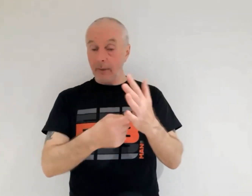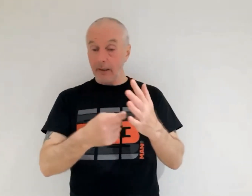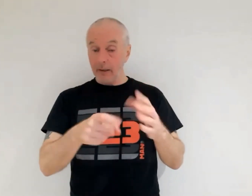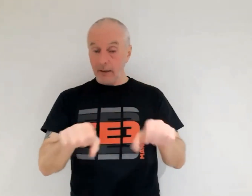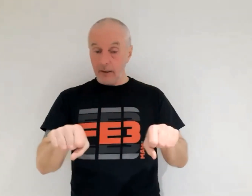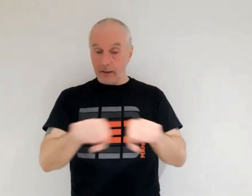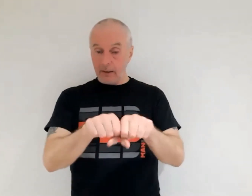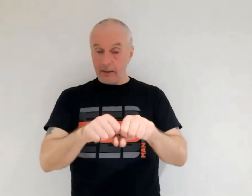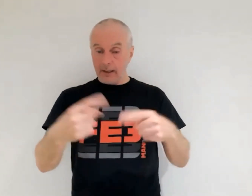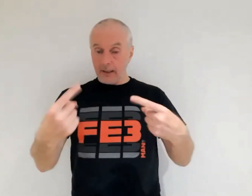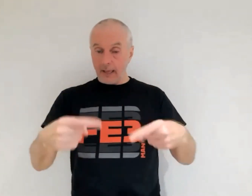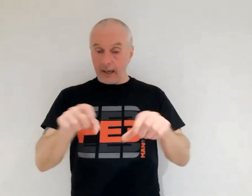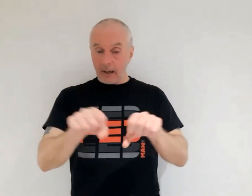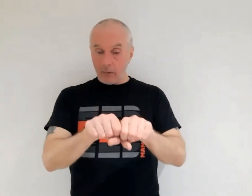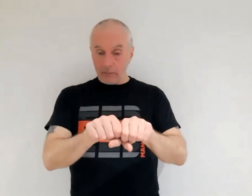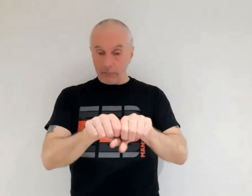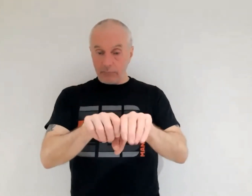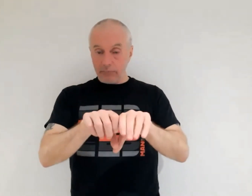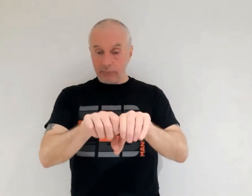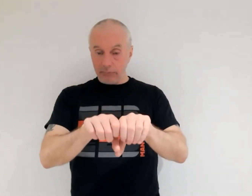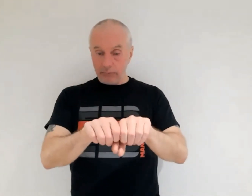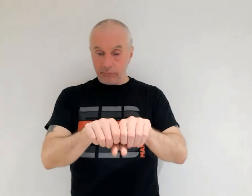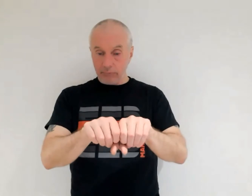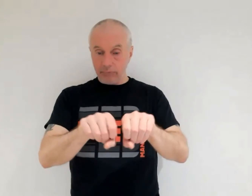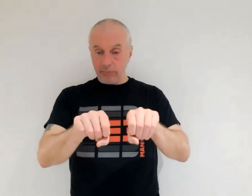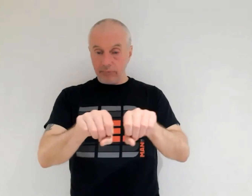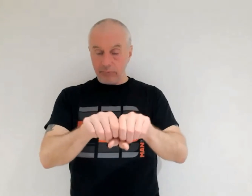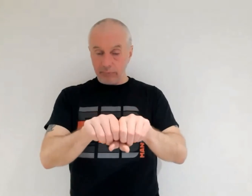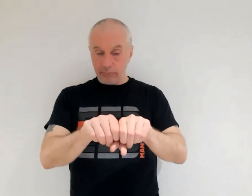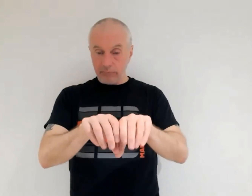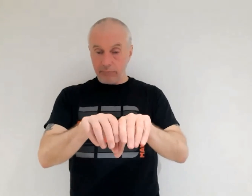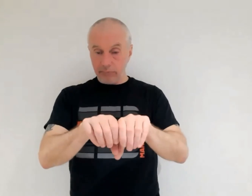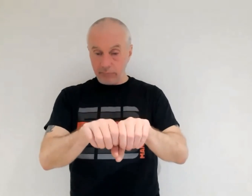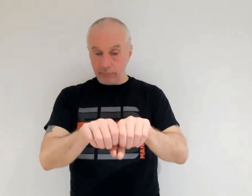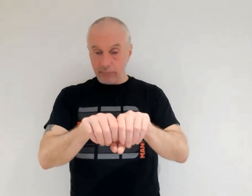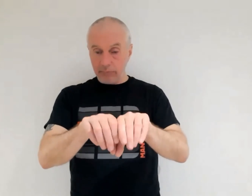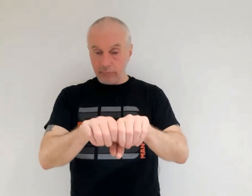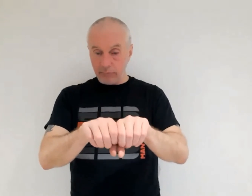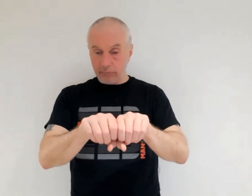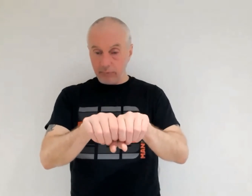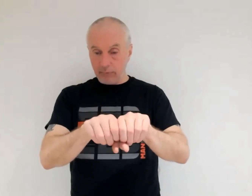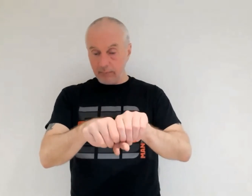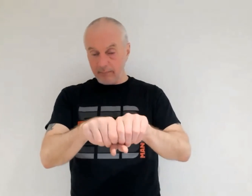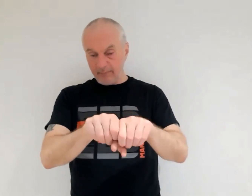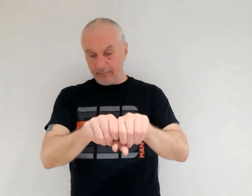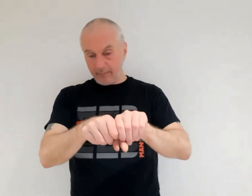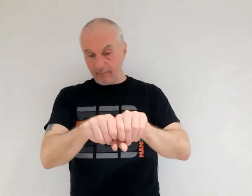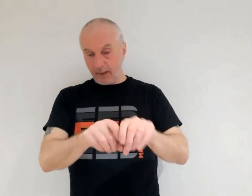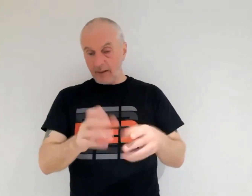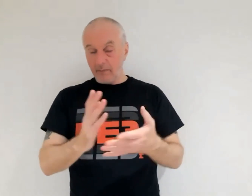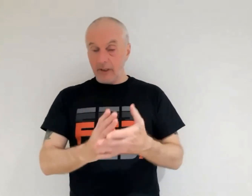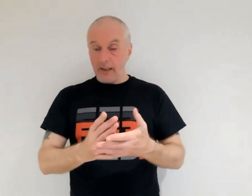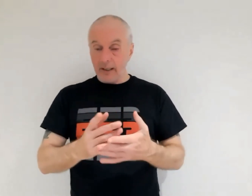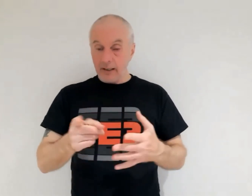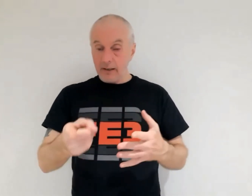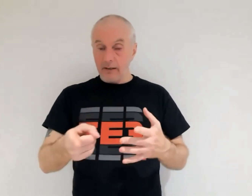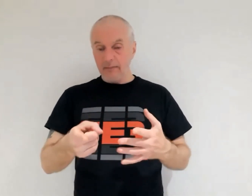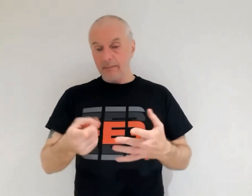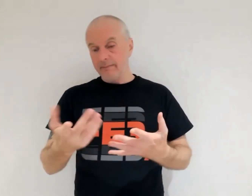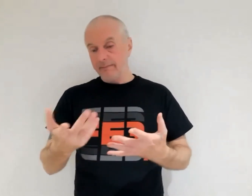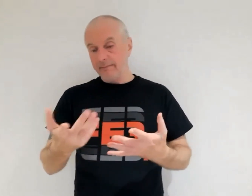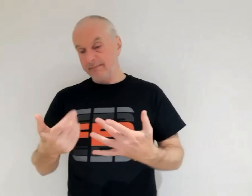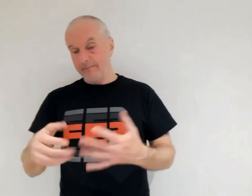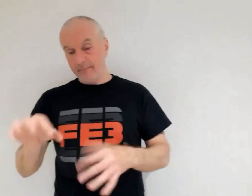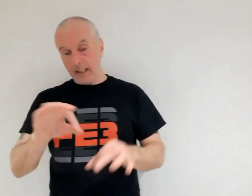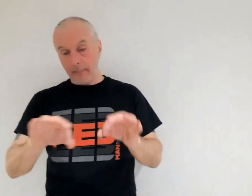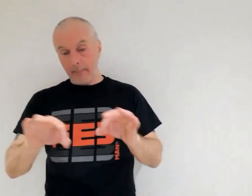an element of movement. But the basic physics is elastomer, or the basic chemistry is elastomer